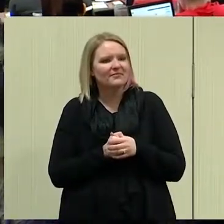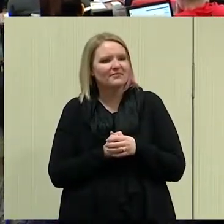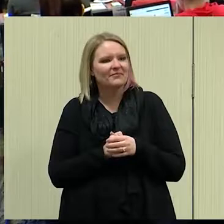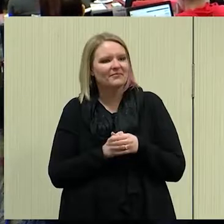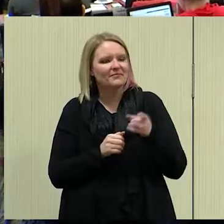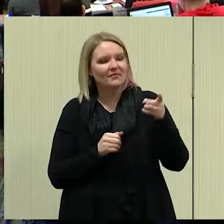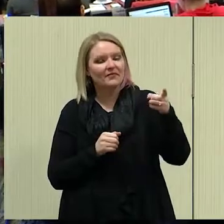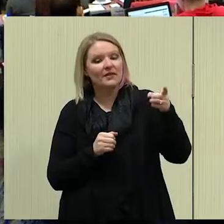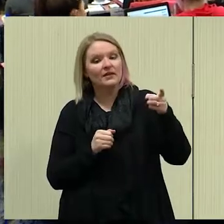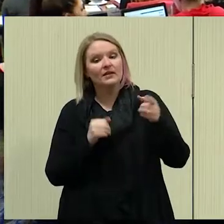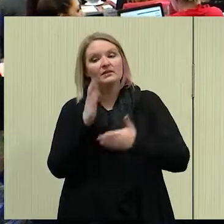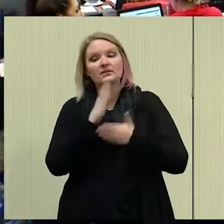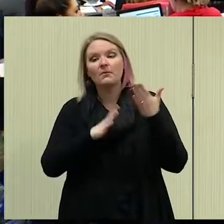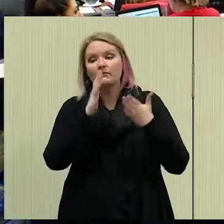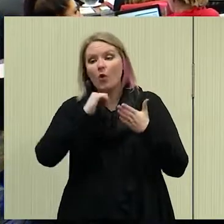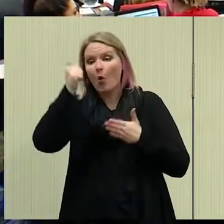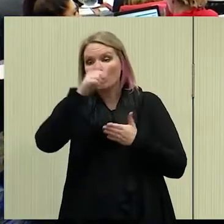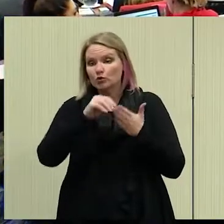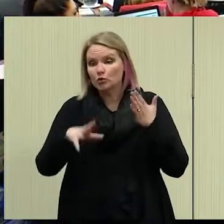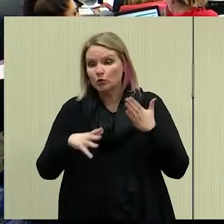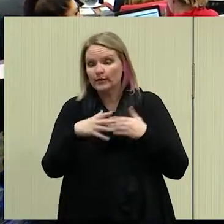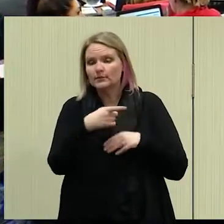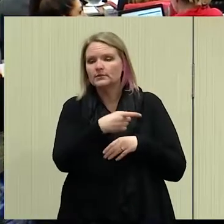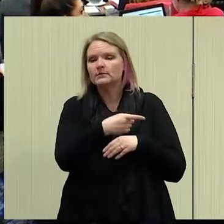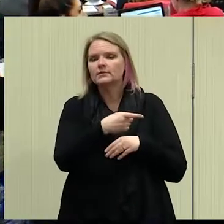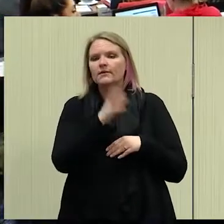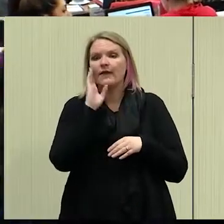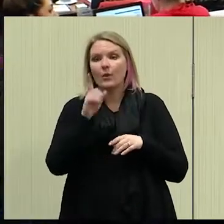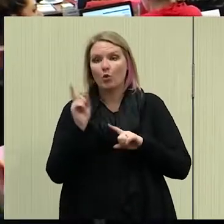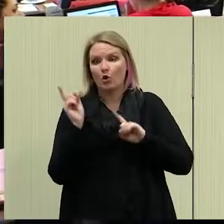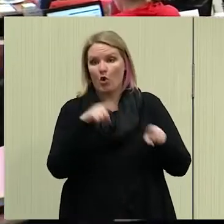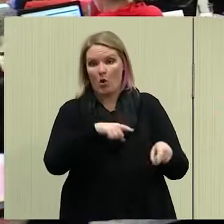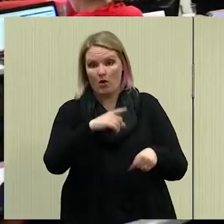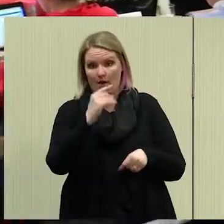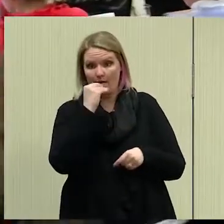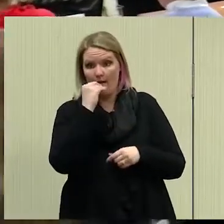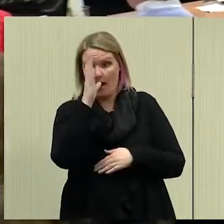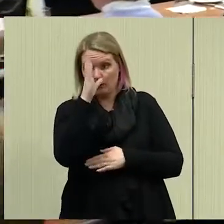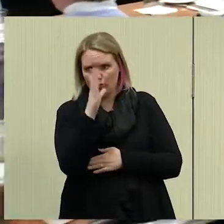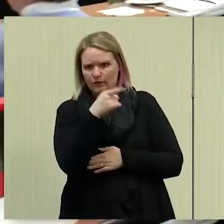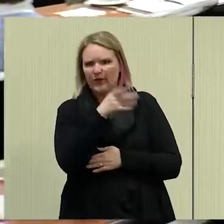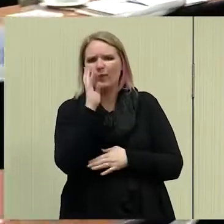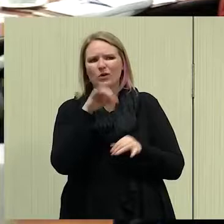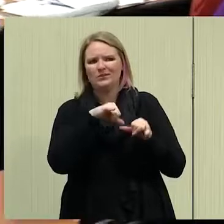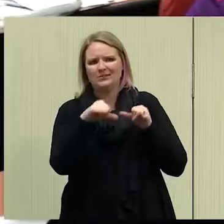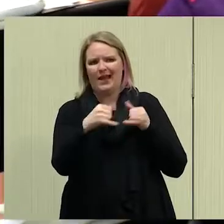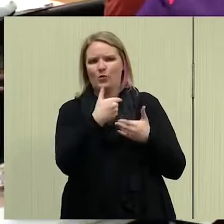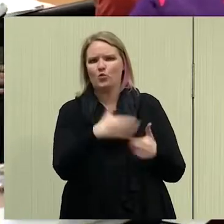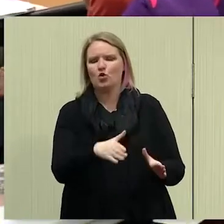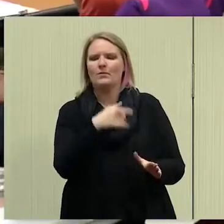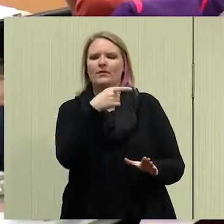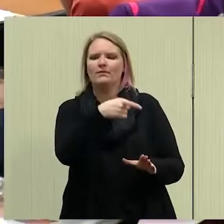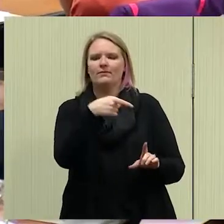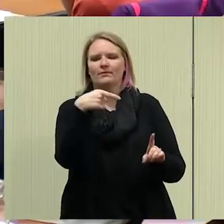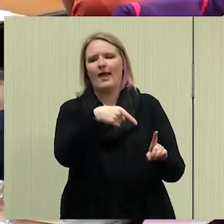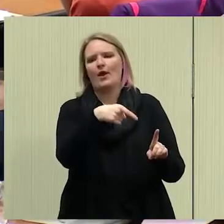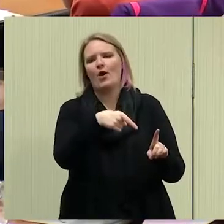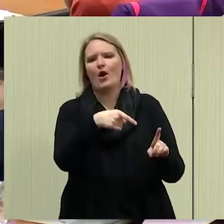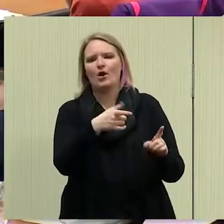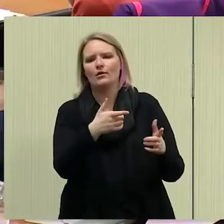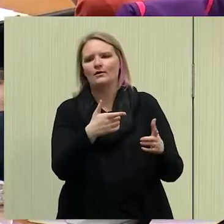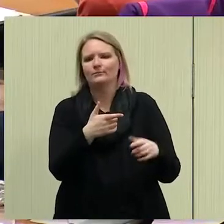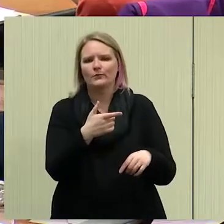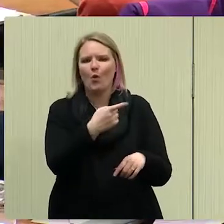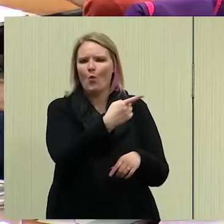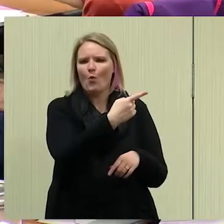For some of the older students that I'd worked with, they would go to lunch and they would be in the lunchroom as the one of maybe 3